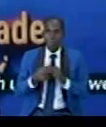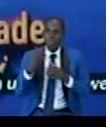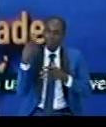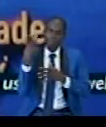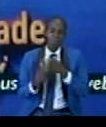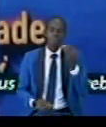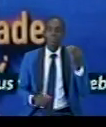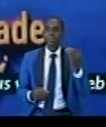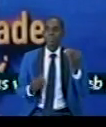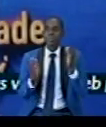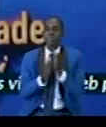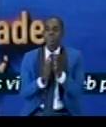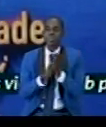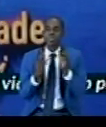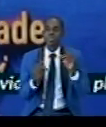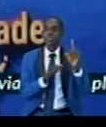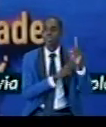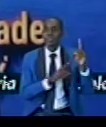Praise the